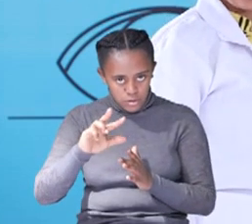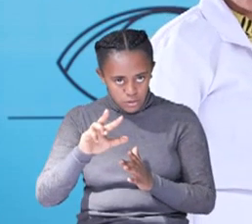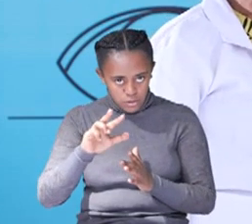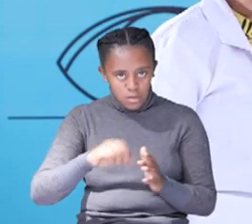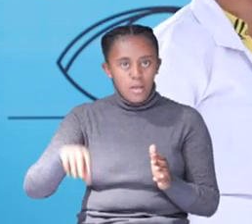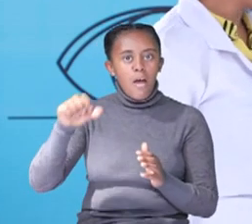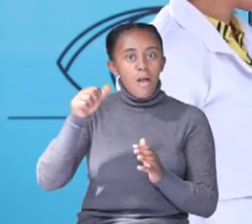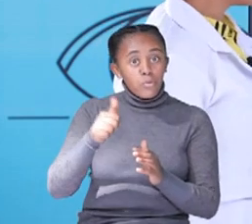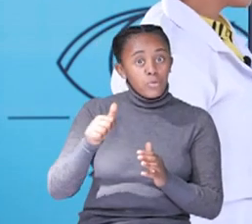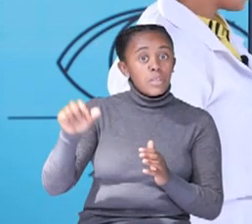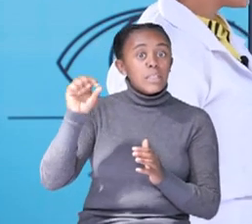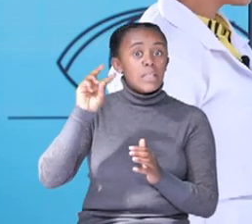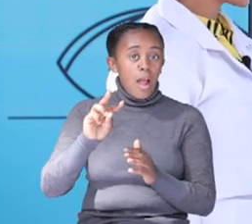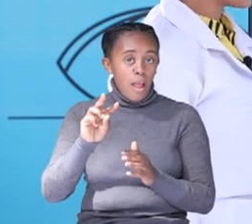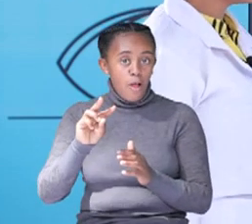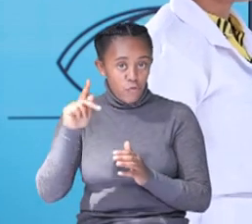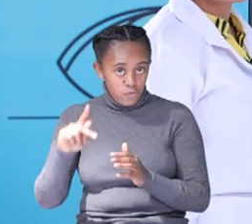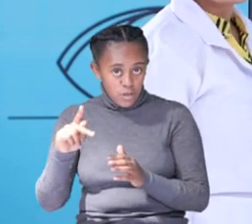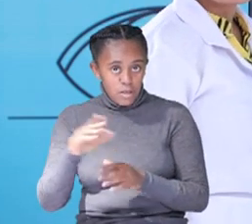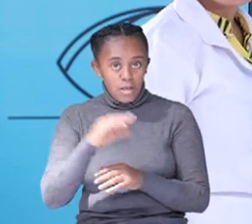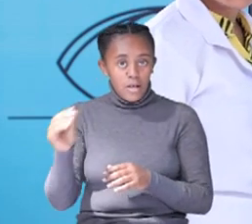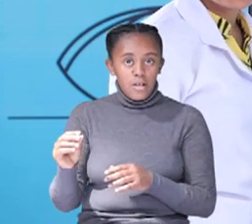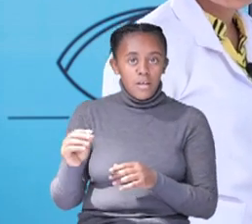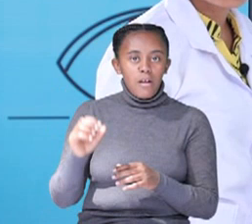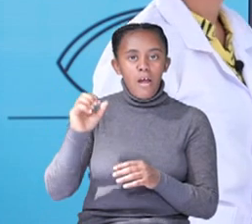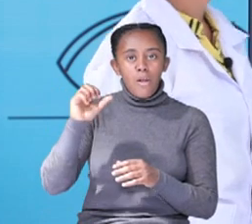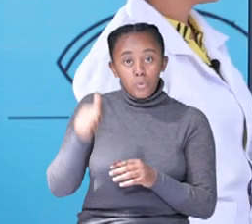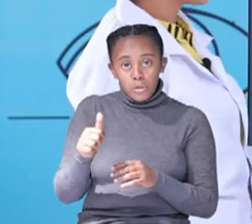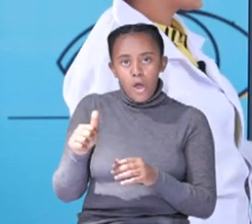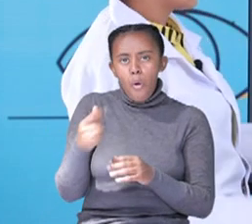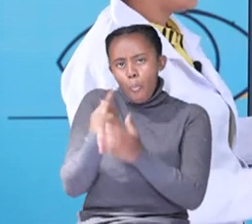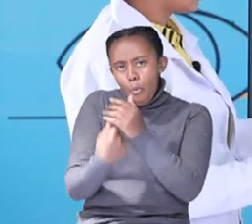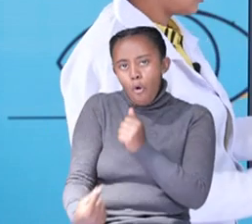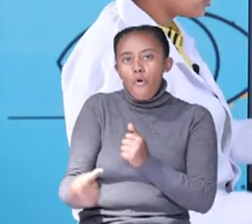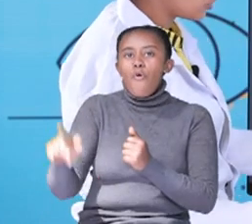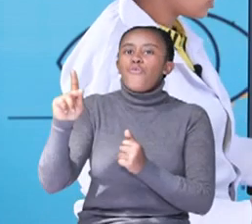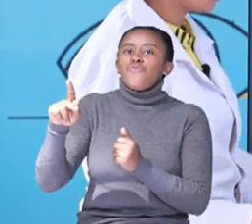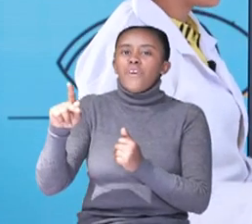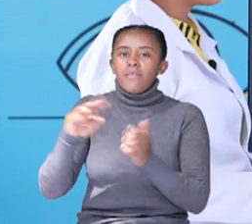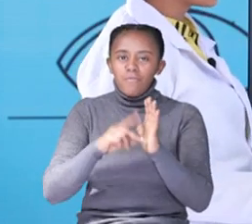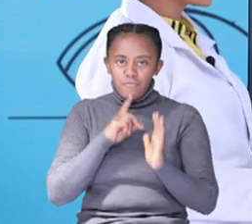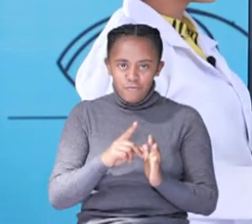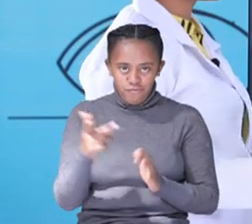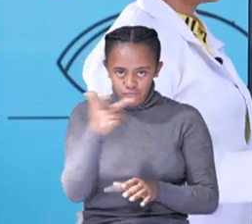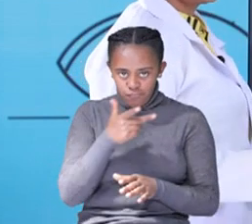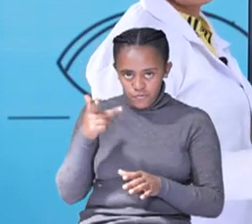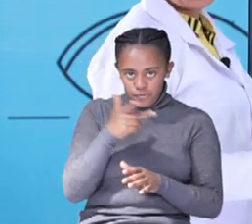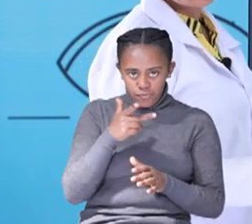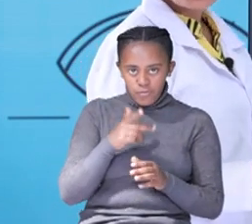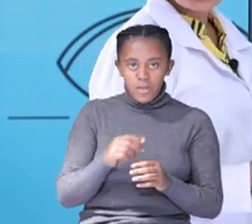adenosine diphosphate, and adenosine monophosphate. These are the energy carrying